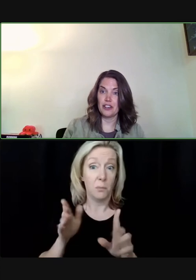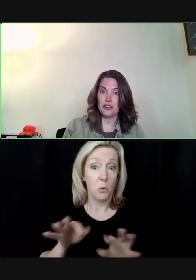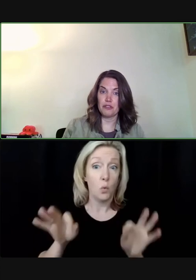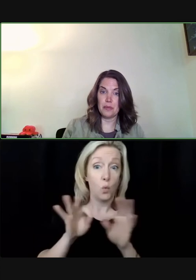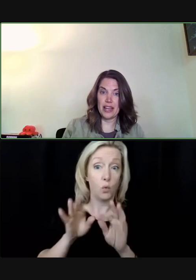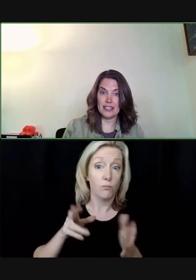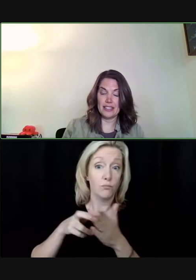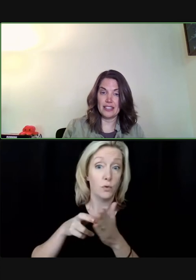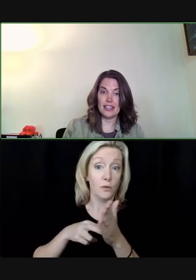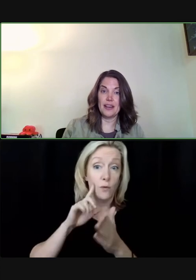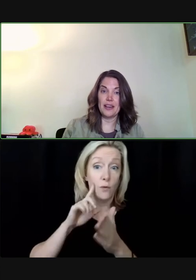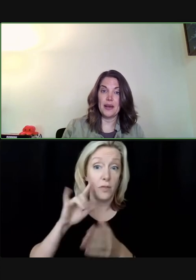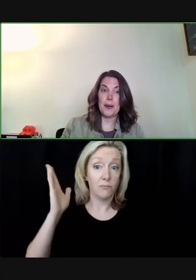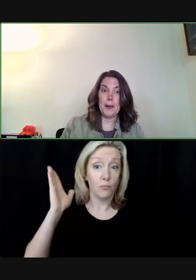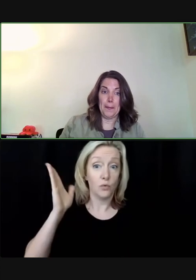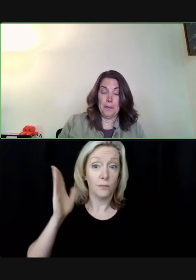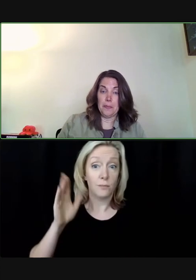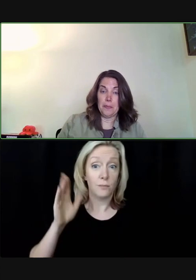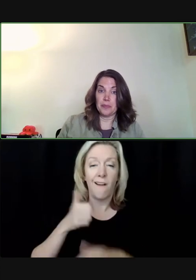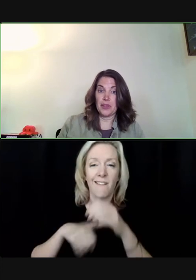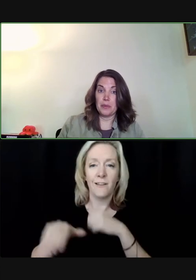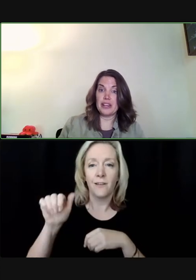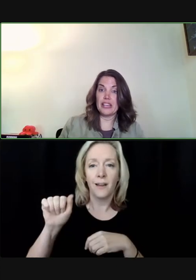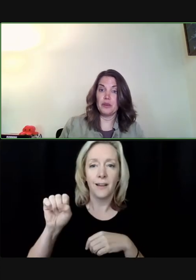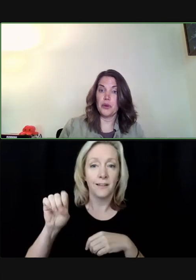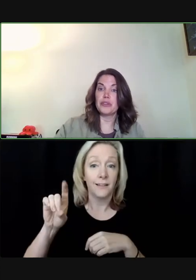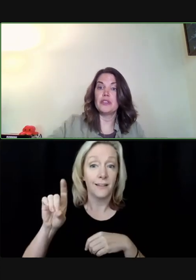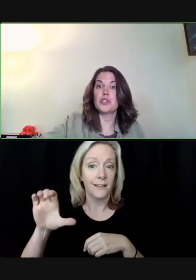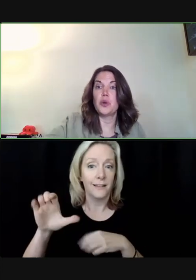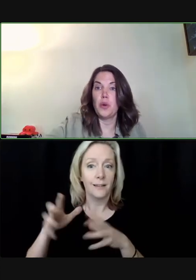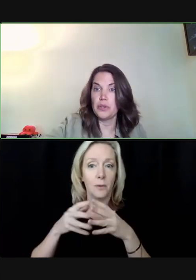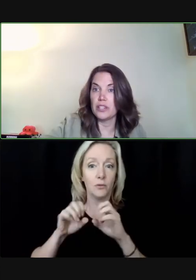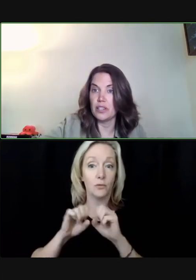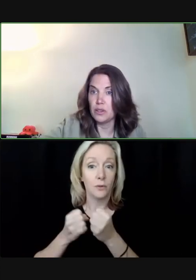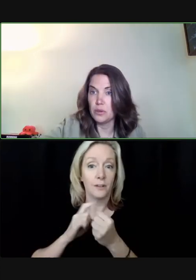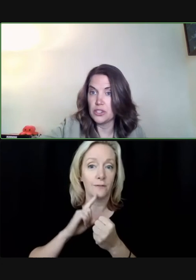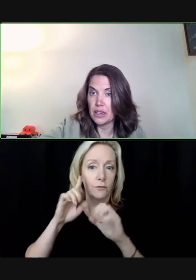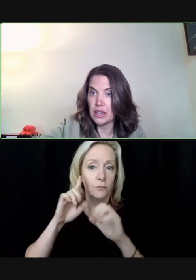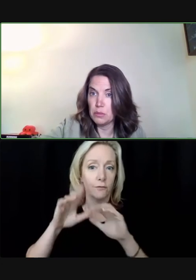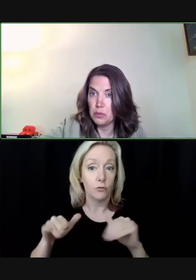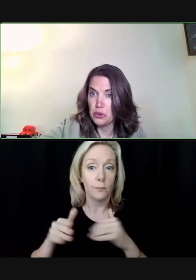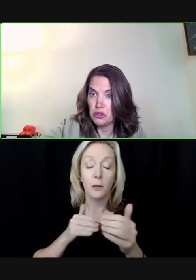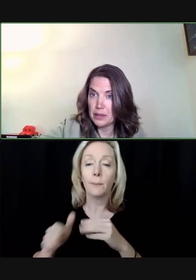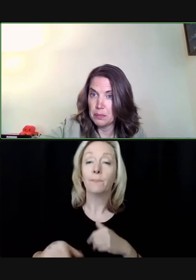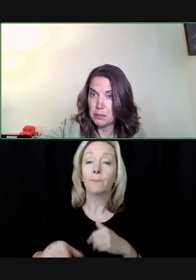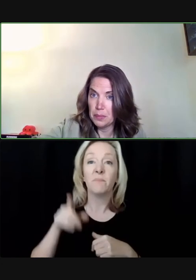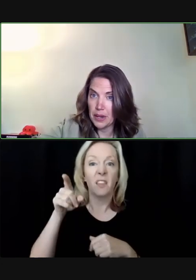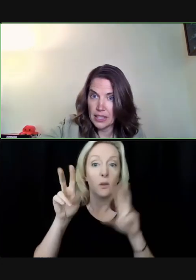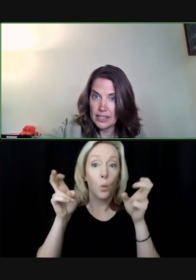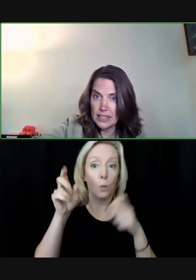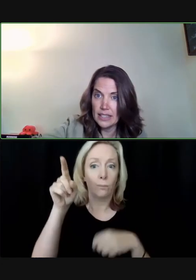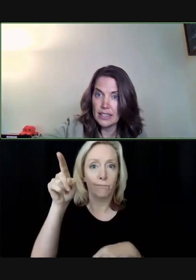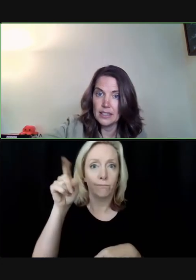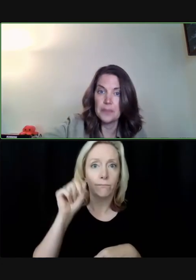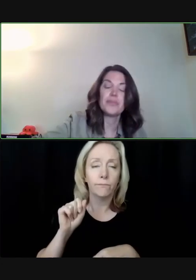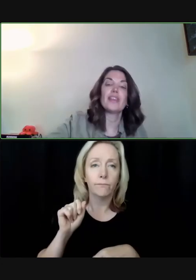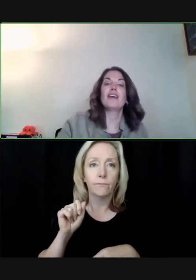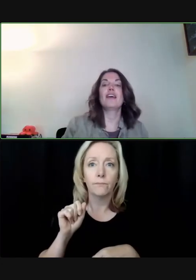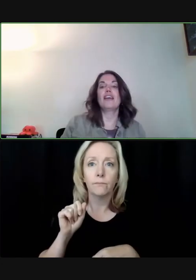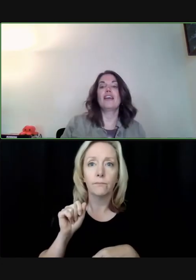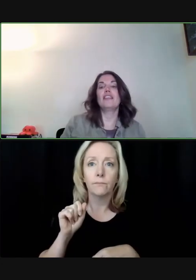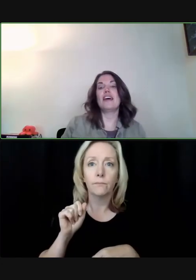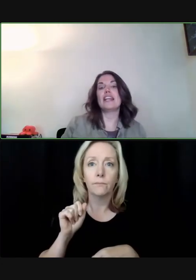out from ASDC. But he wrote this quote, which if I can move my box, I can see